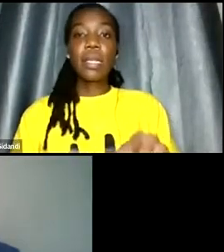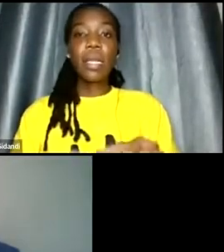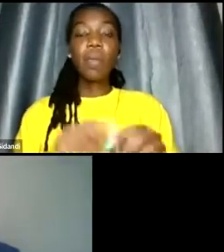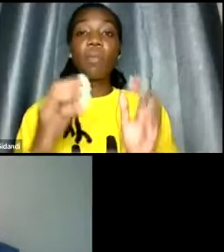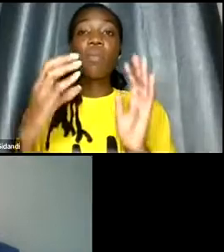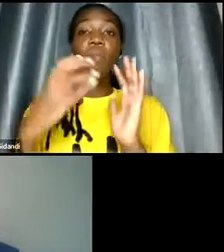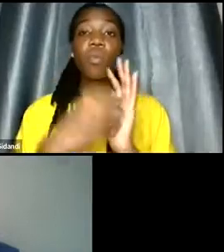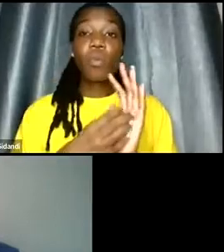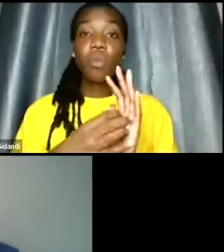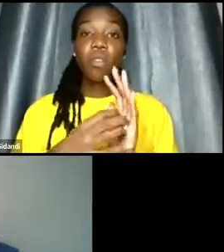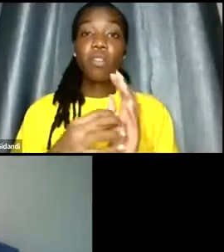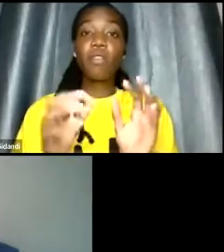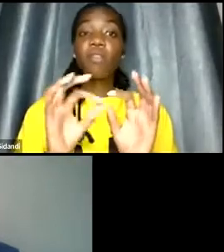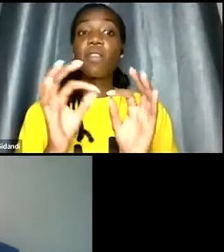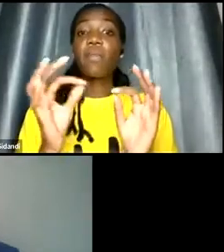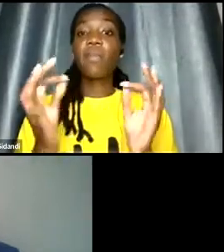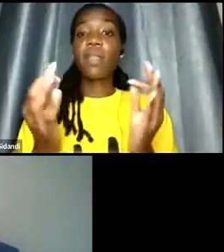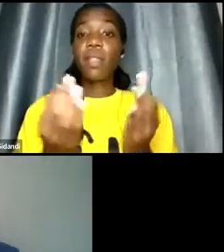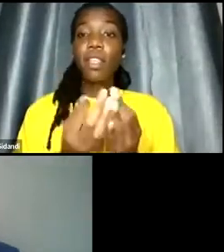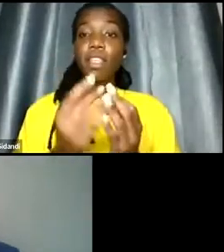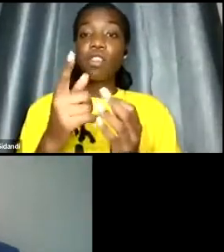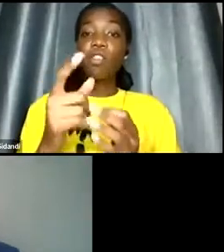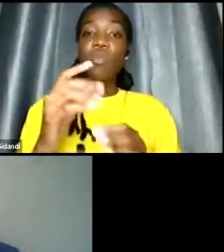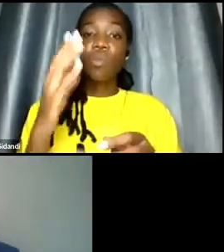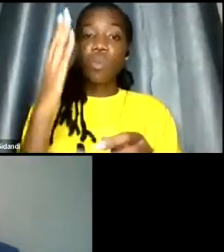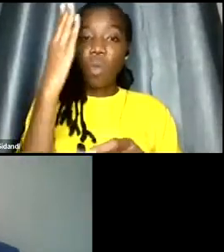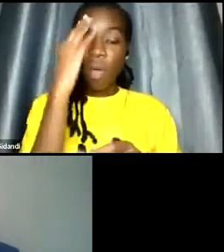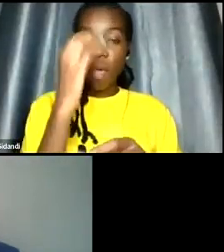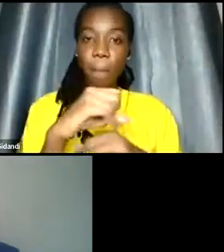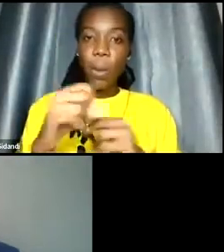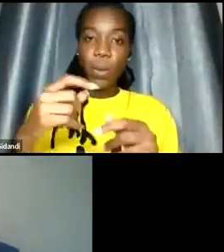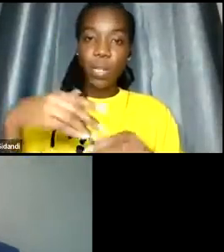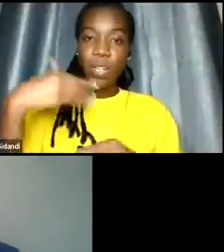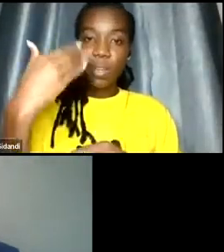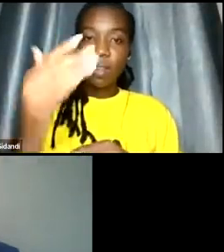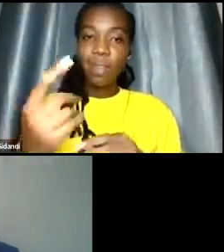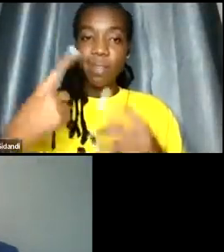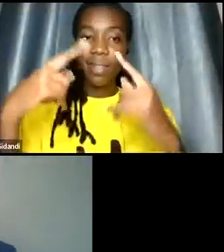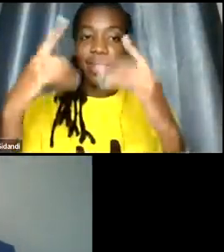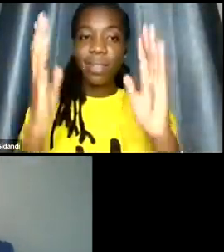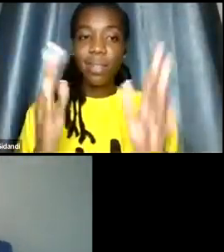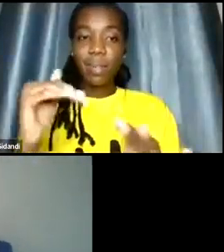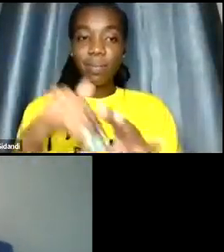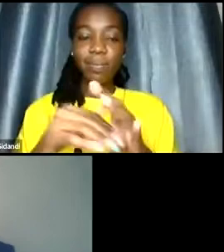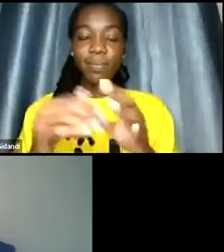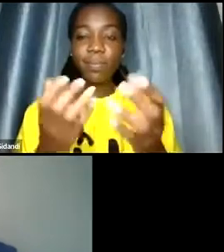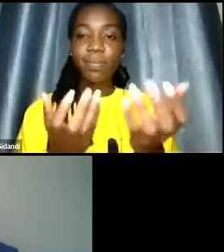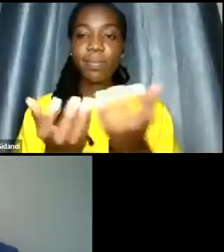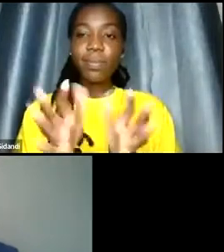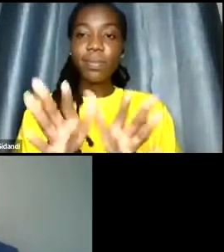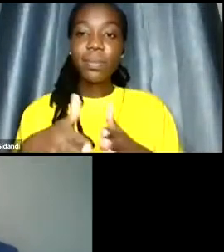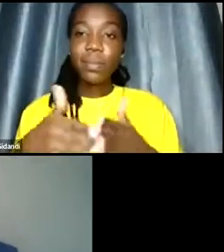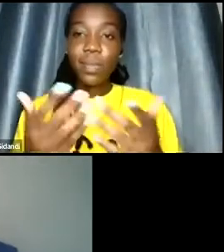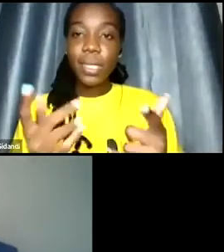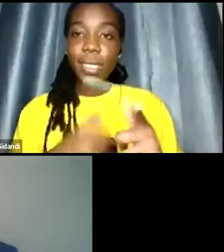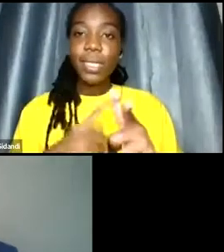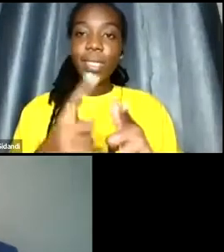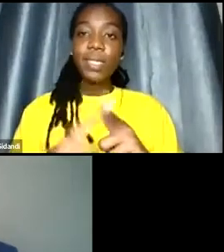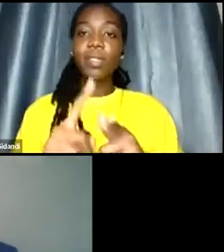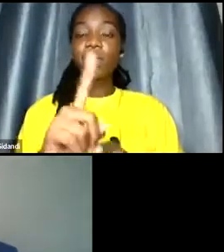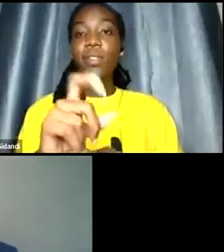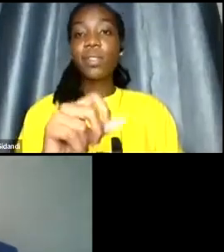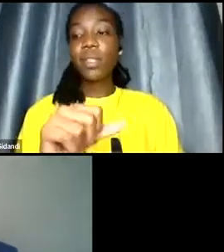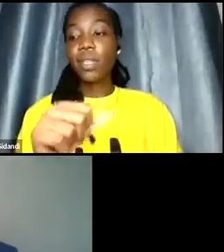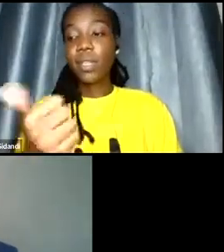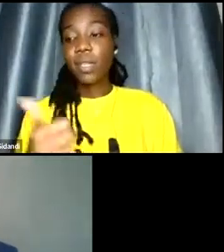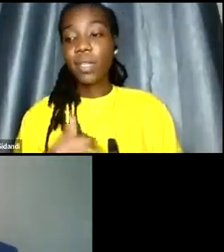how do you know your next successor in the business? And I also have another question to